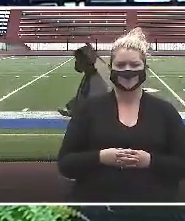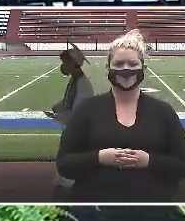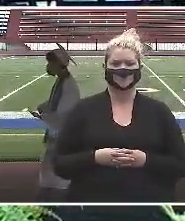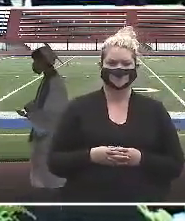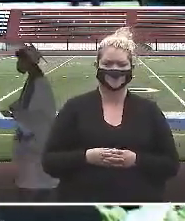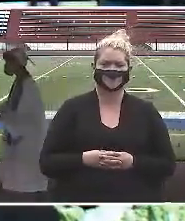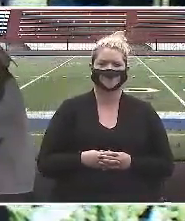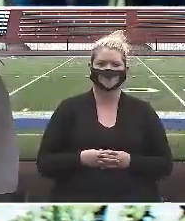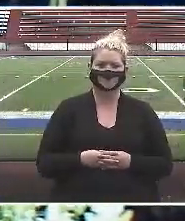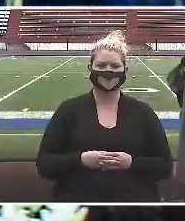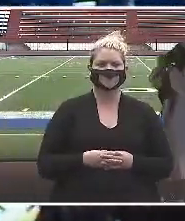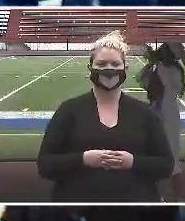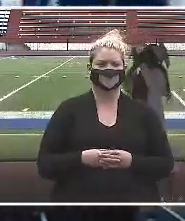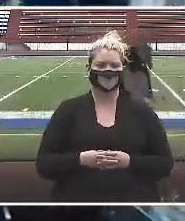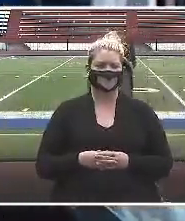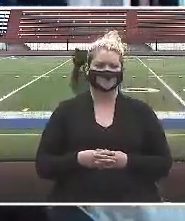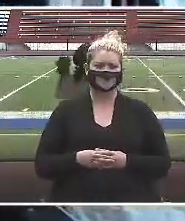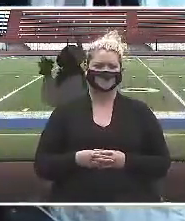Taji Haskins.